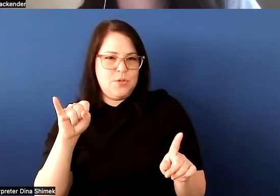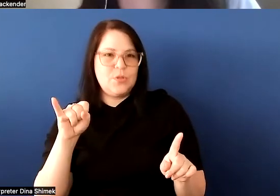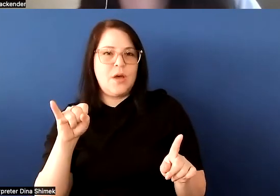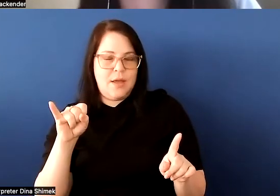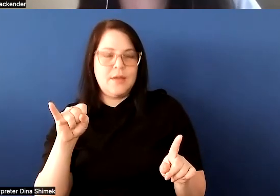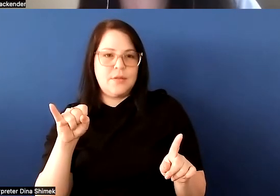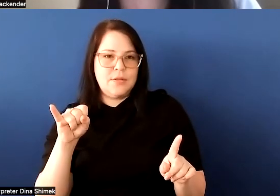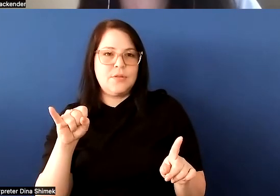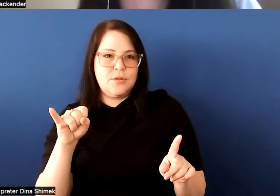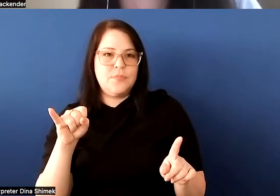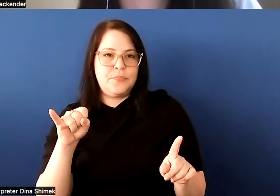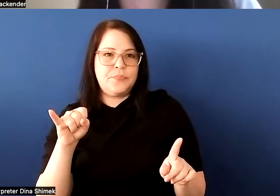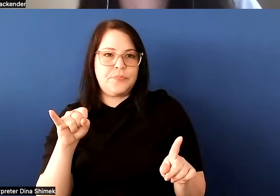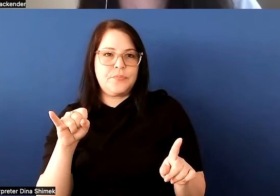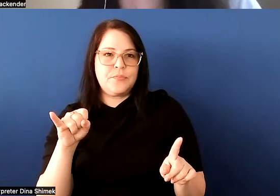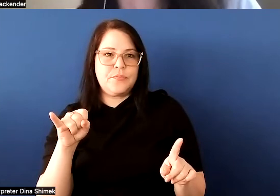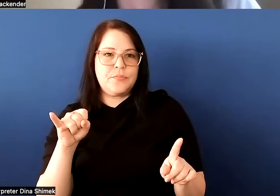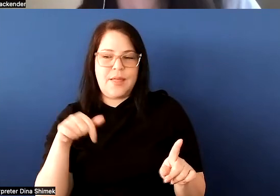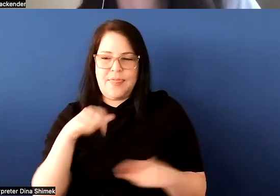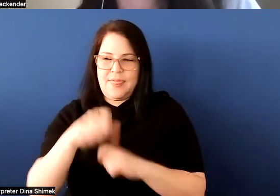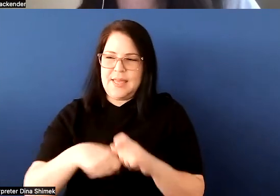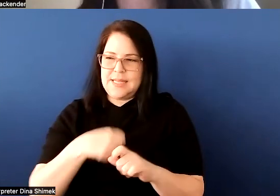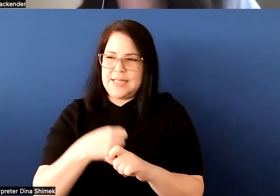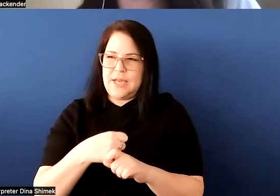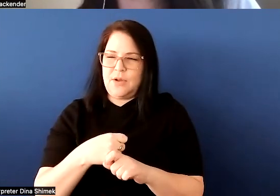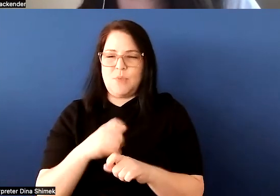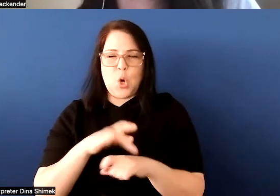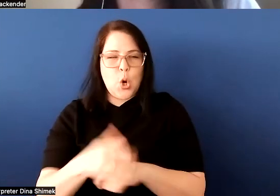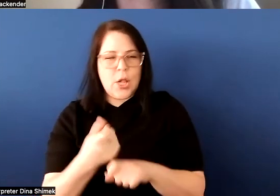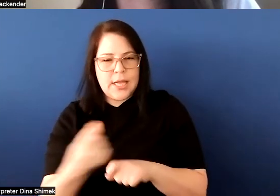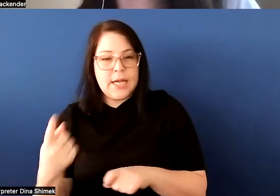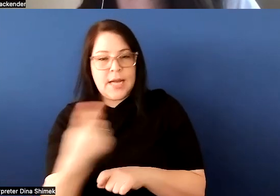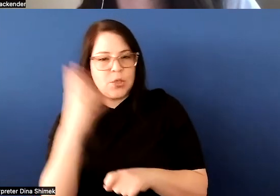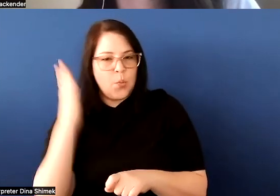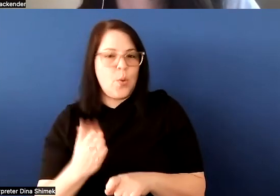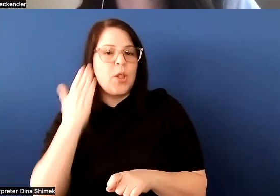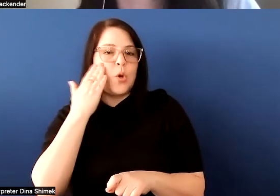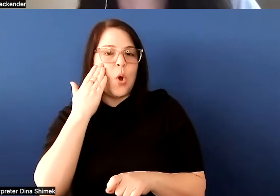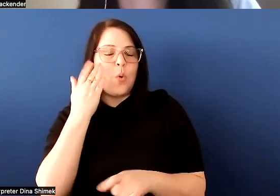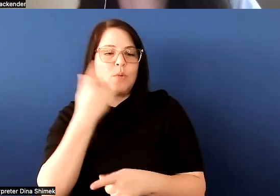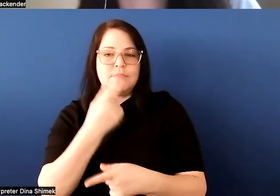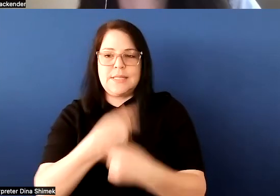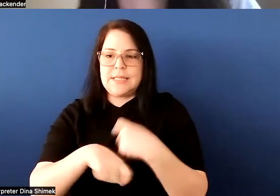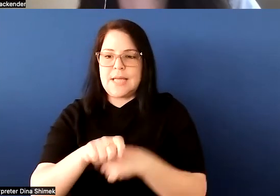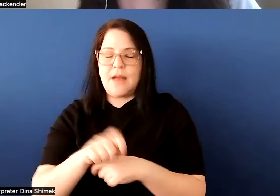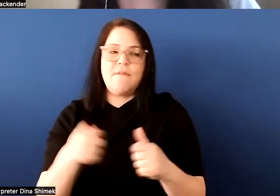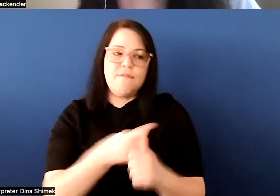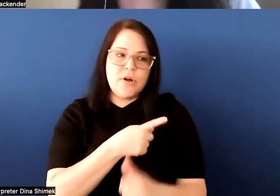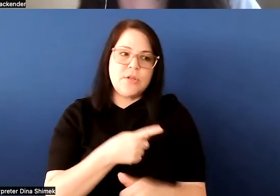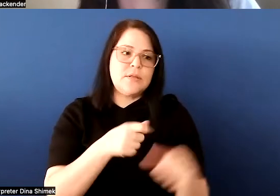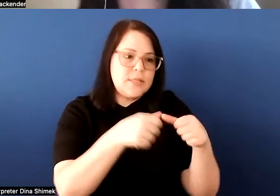be a release end of this year, early next year, where people, instead of having that rep payee account or having